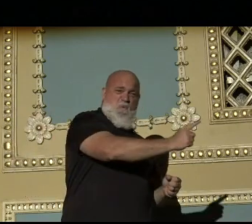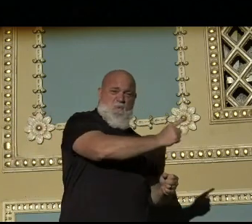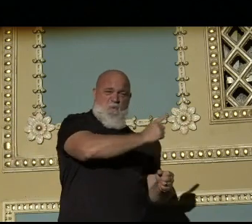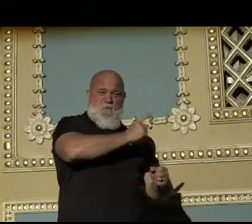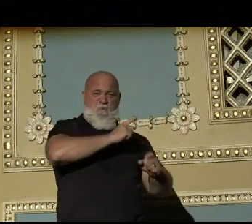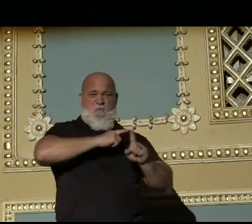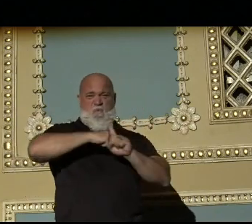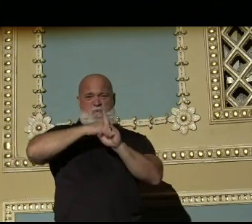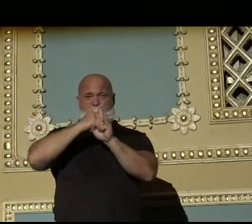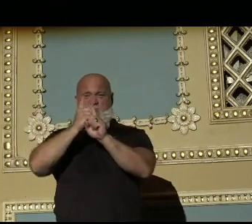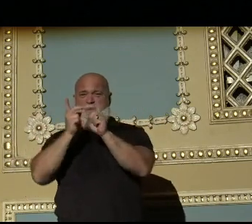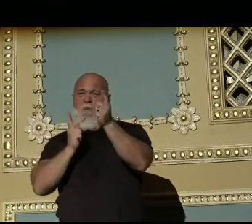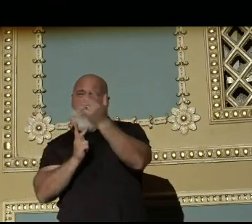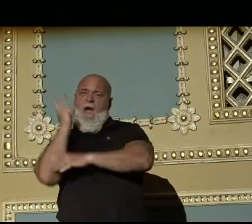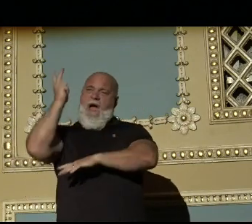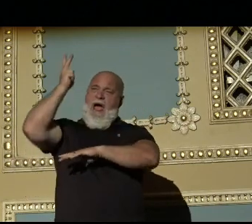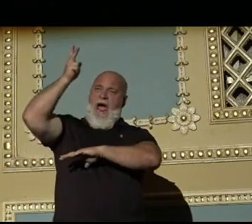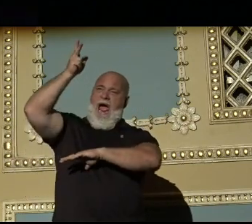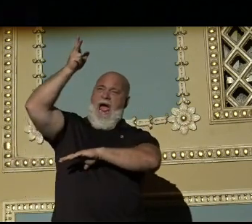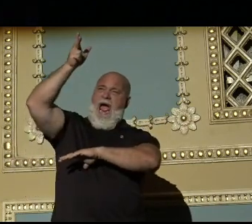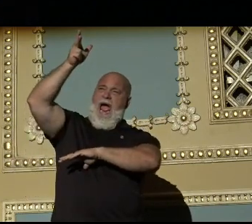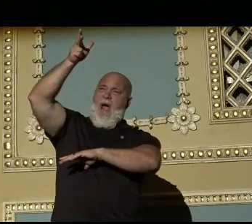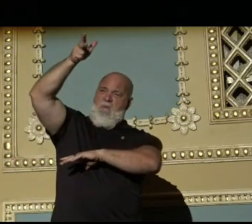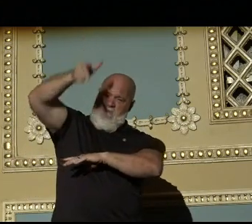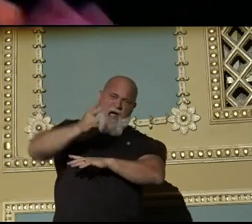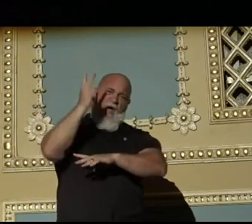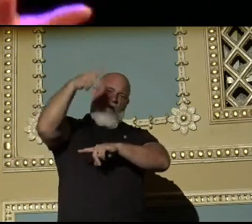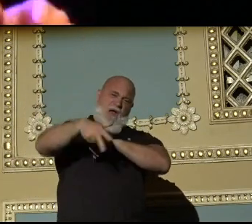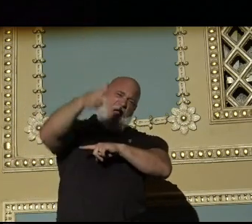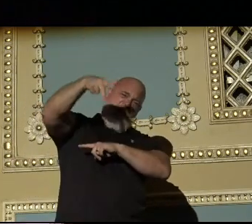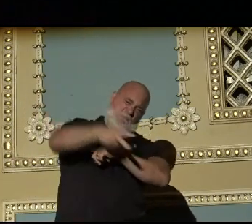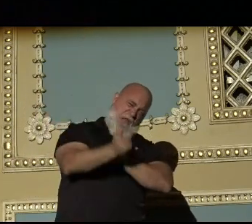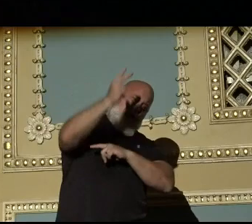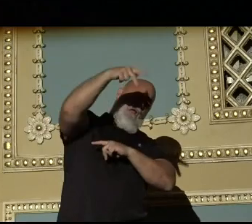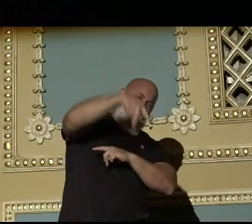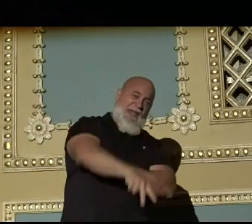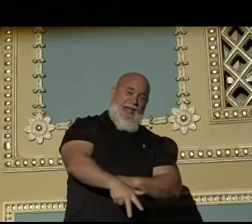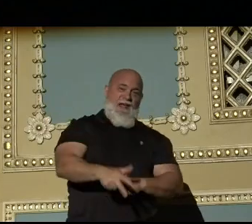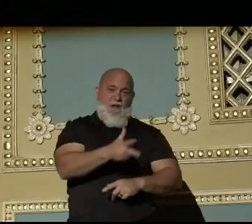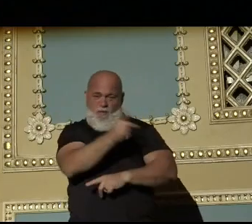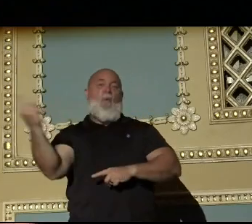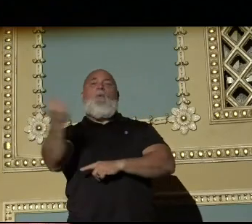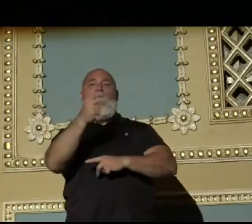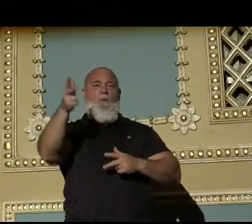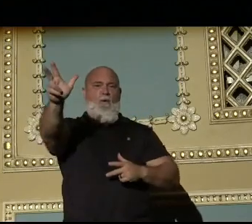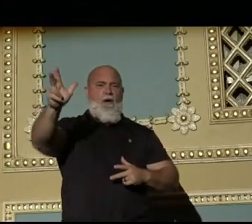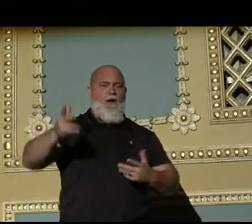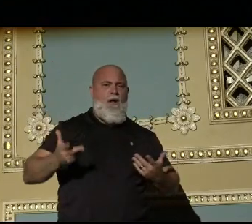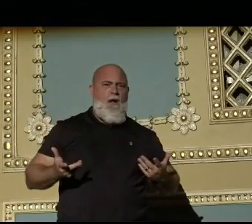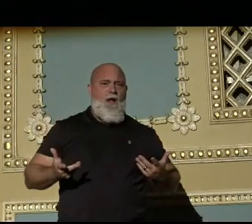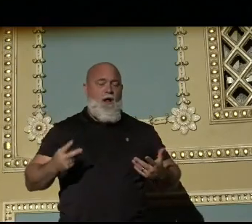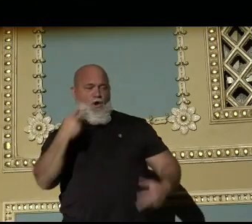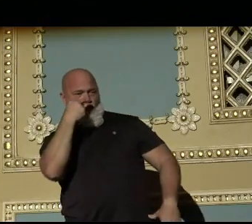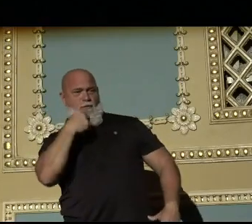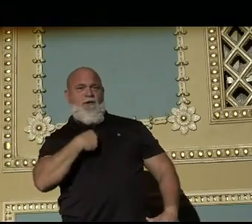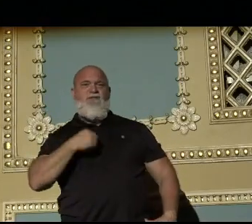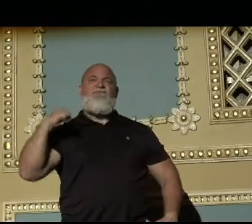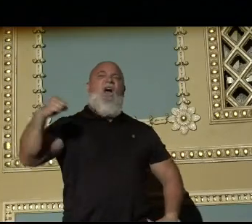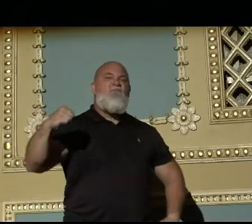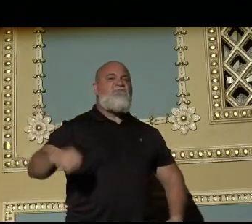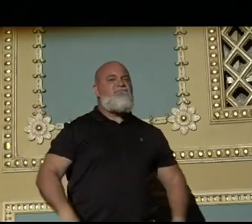over the curb, over 2 lawns, down a curb, and onto the street, not even connected to the roundabout. And he just looks at me. He's like, yep.